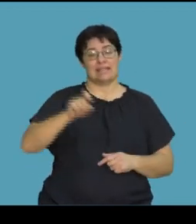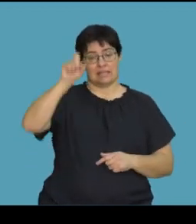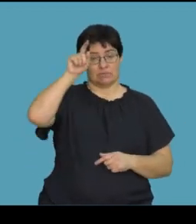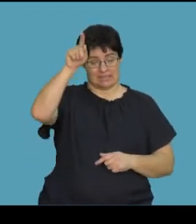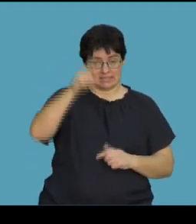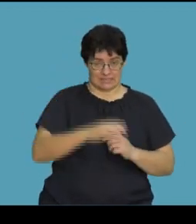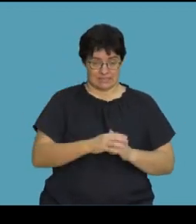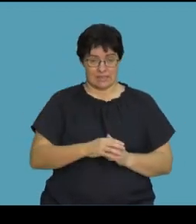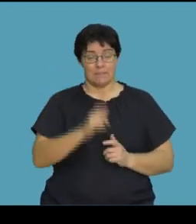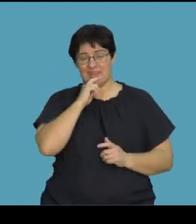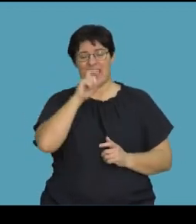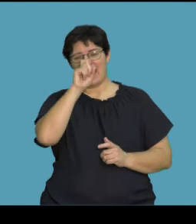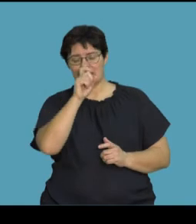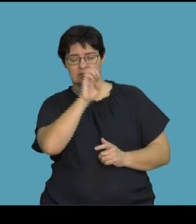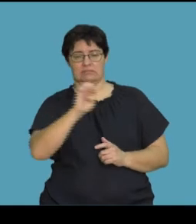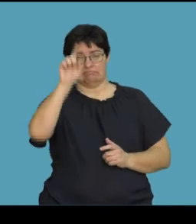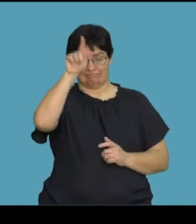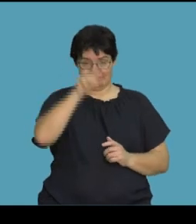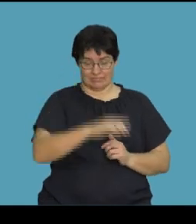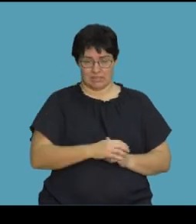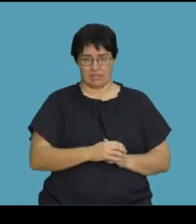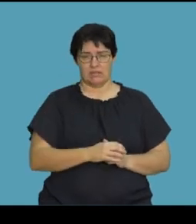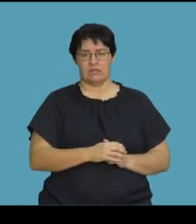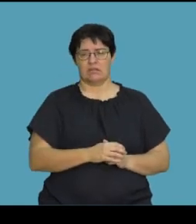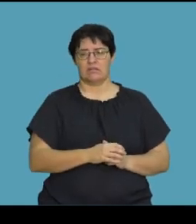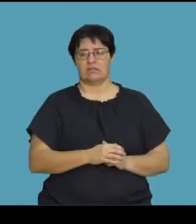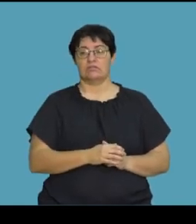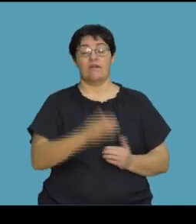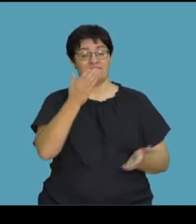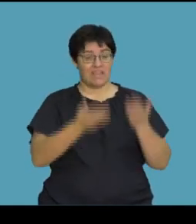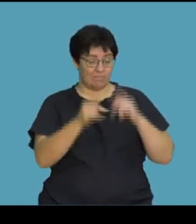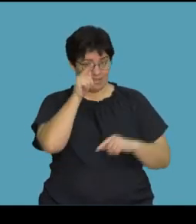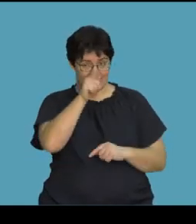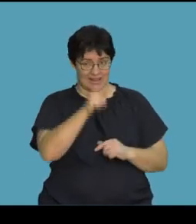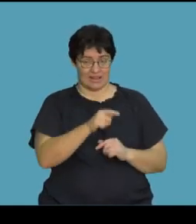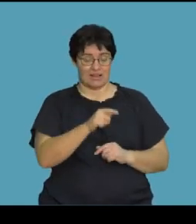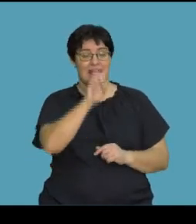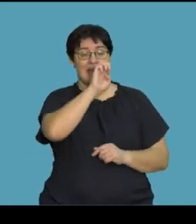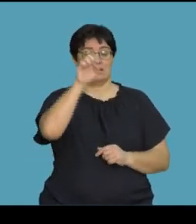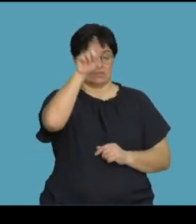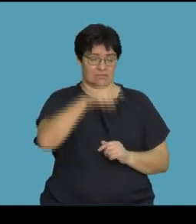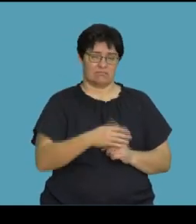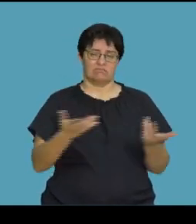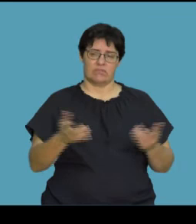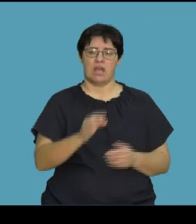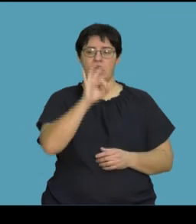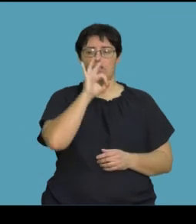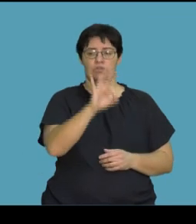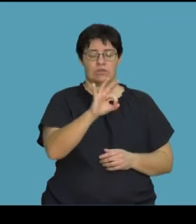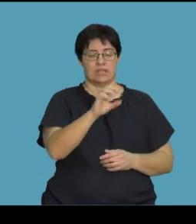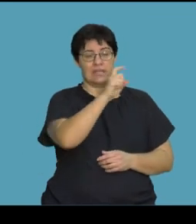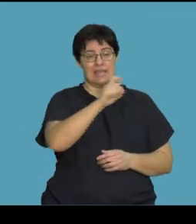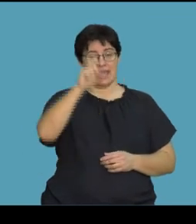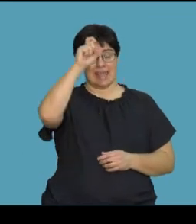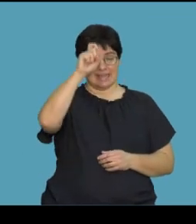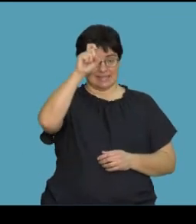So it will be an equation in which the variable is the exponent. For example, 3